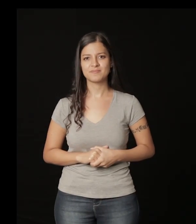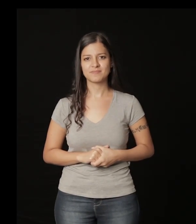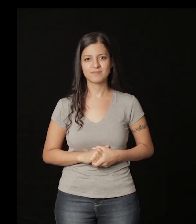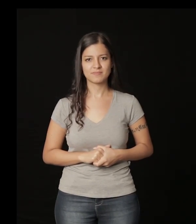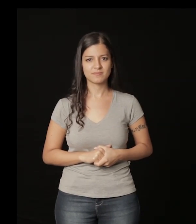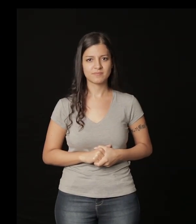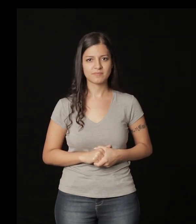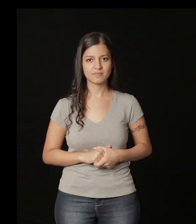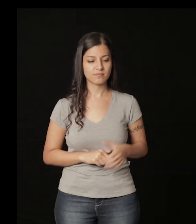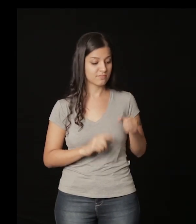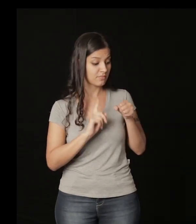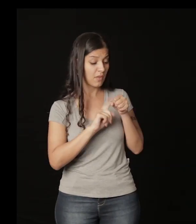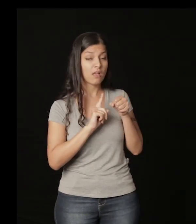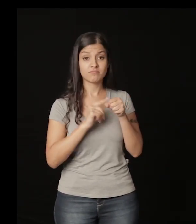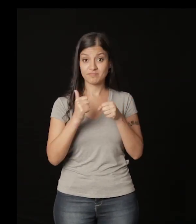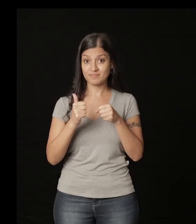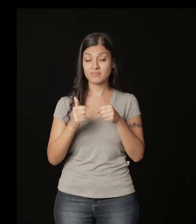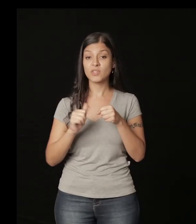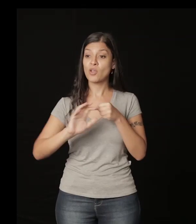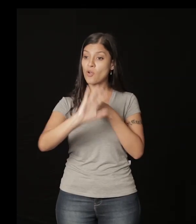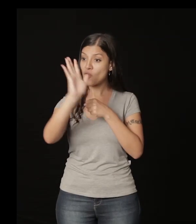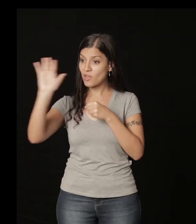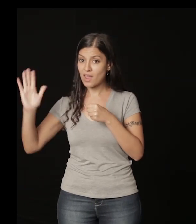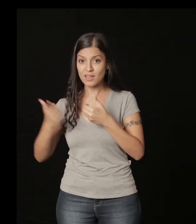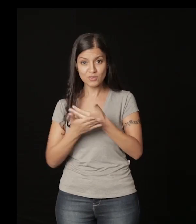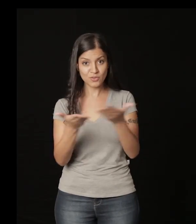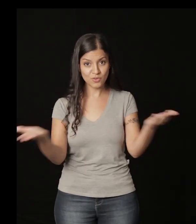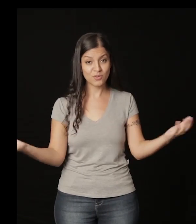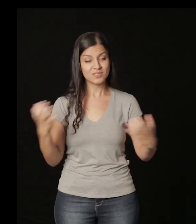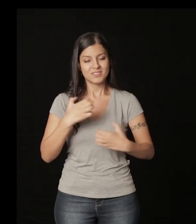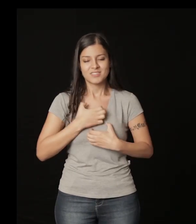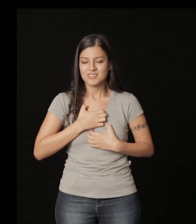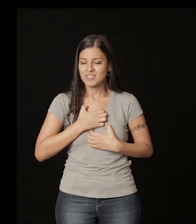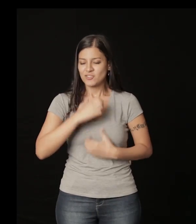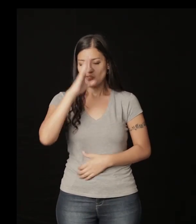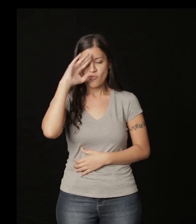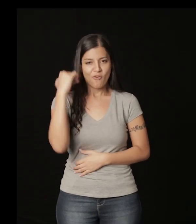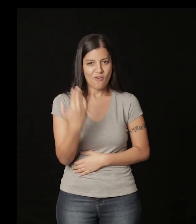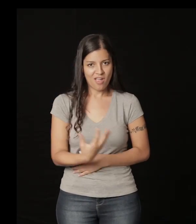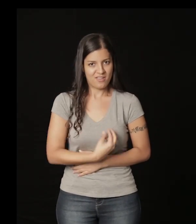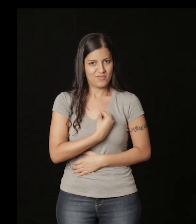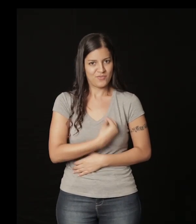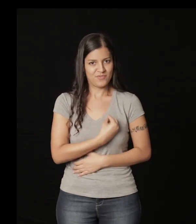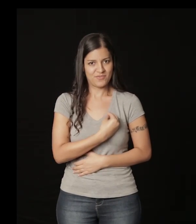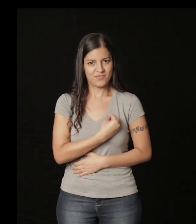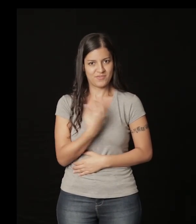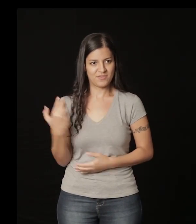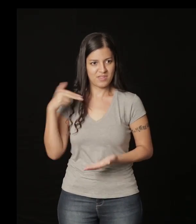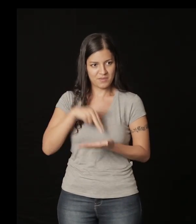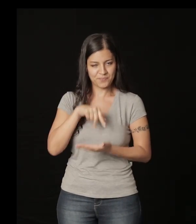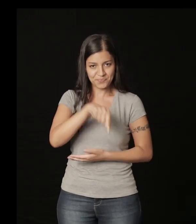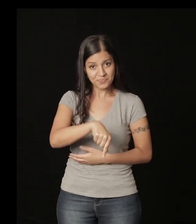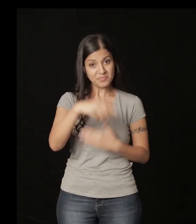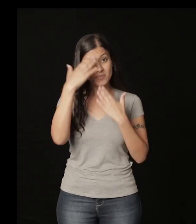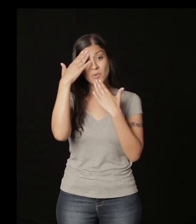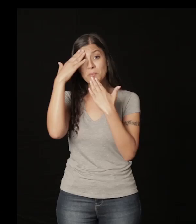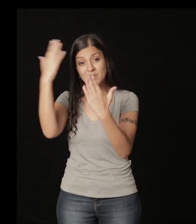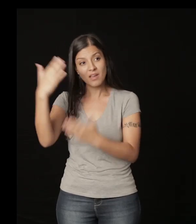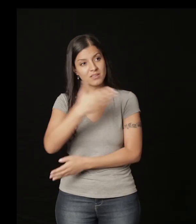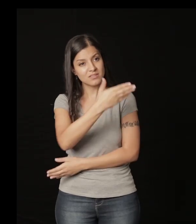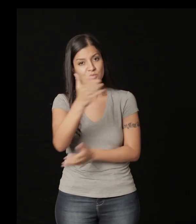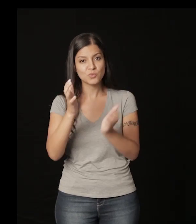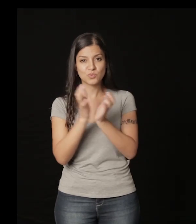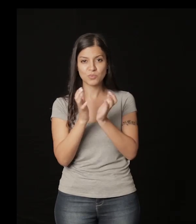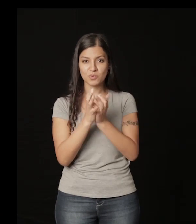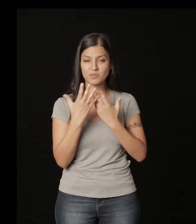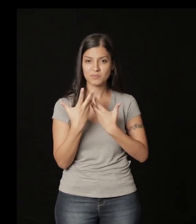Yeah, this works. Hi, everybody. First of all, it's a real honor to be here. So thank you to the